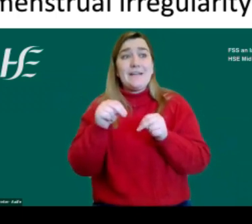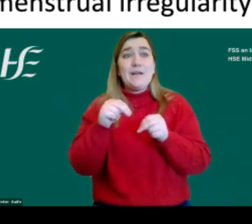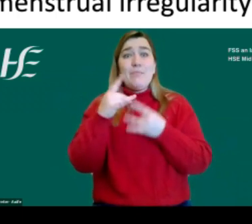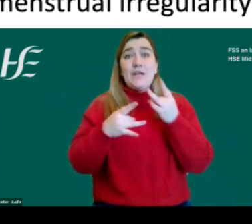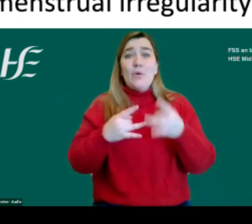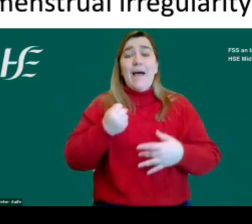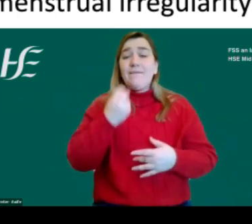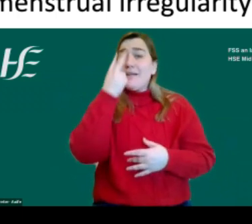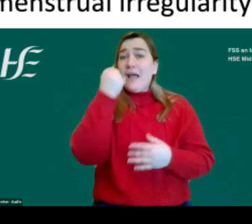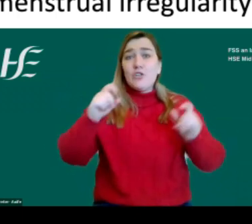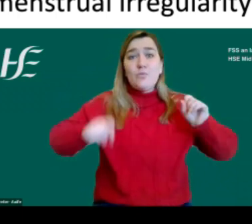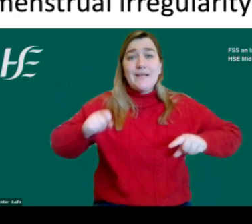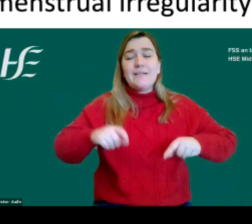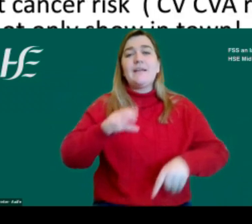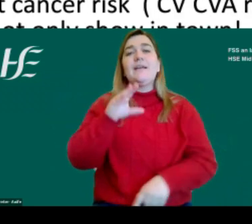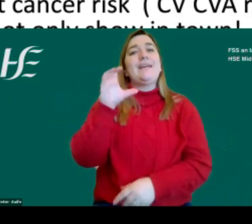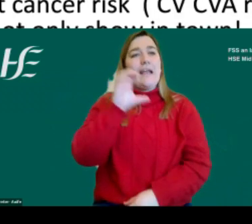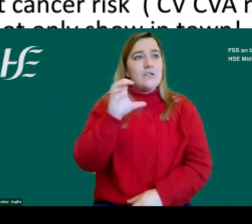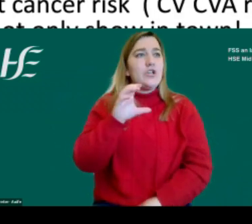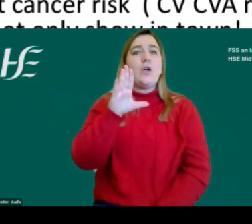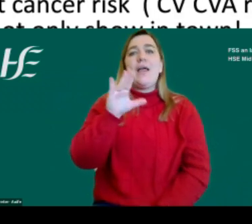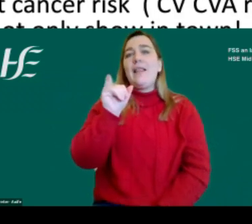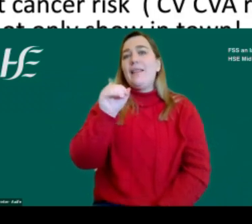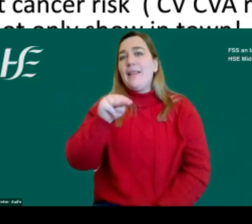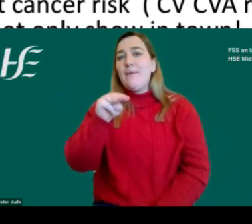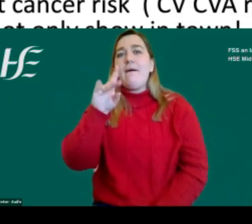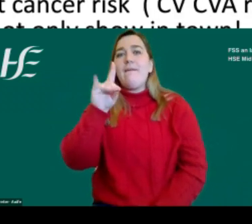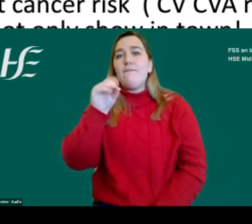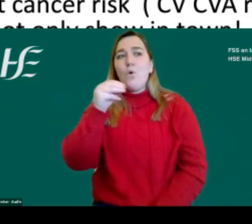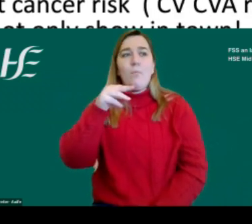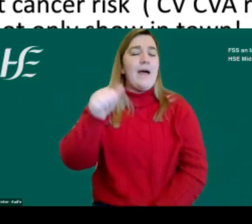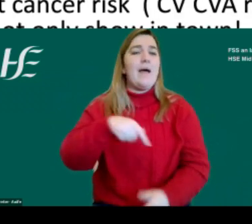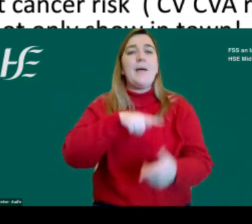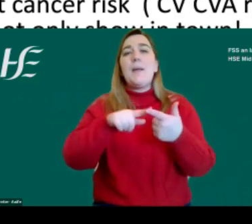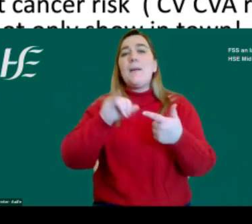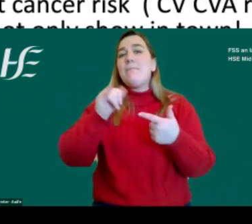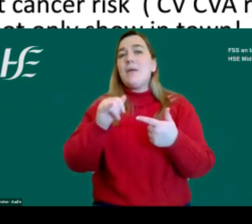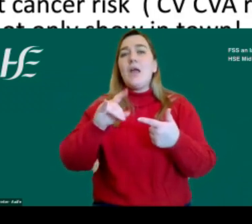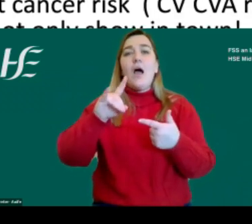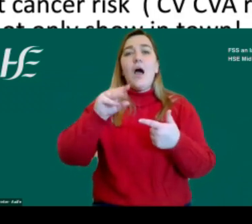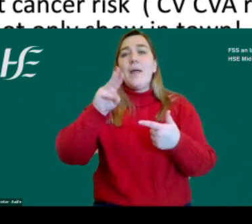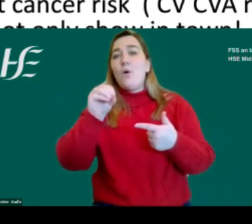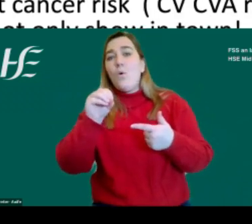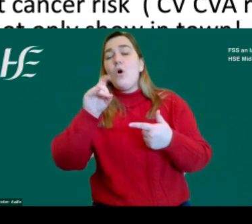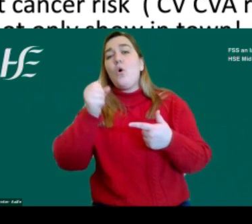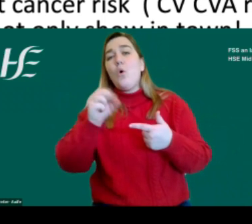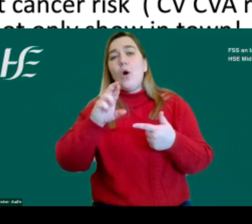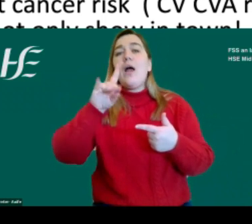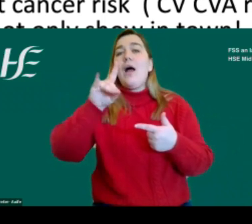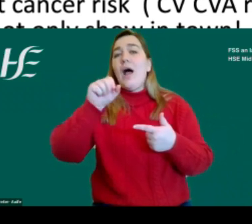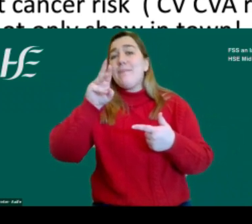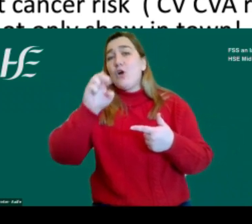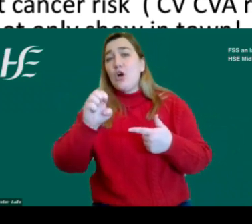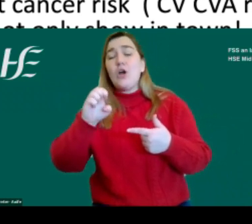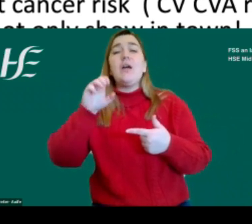woman be hyperthyroid or thyroid be too high? So we have to think about all that. So I often tell the GPs when I'm talking to them to think about all the B's. So we have to look at the